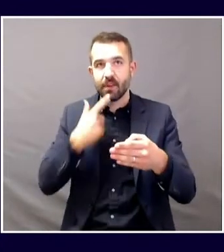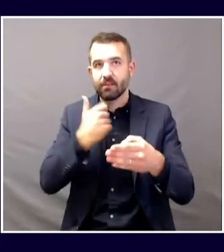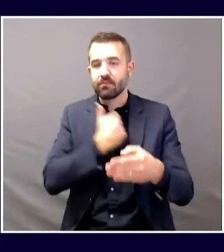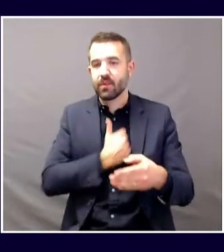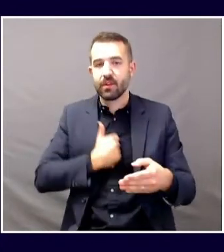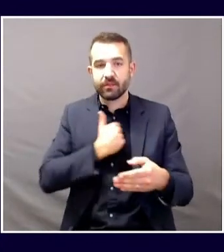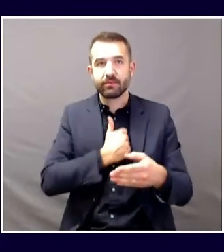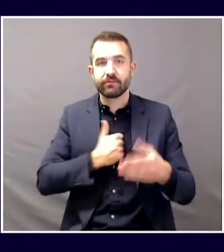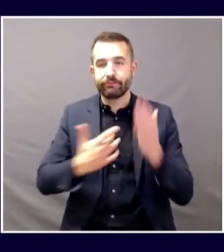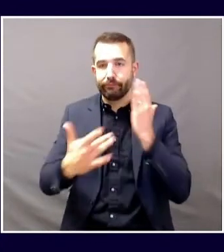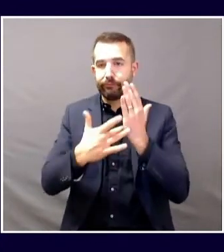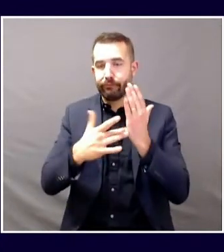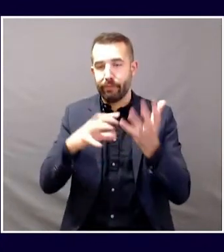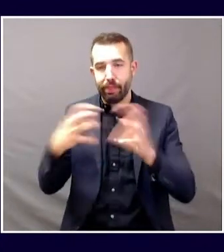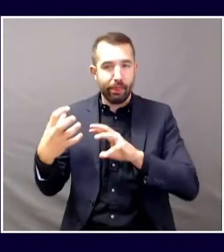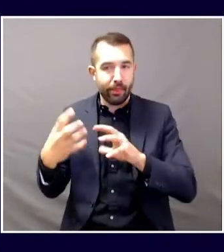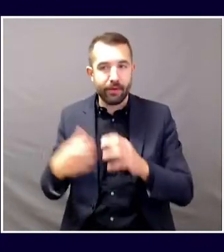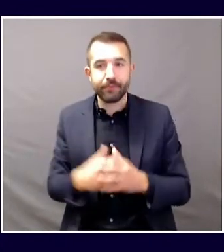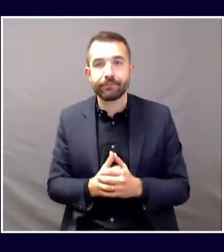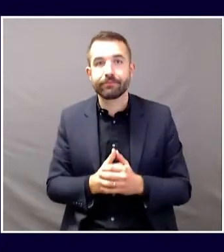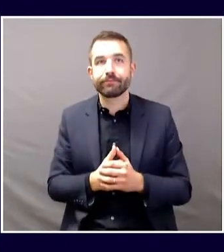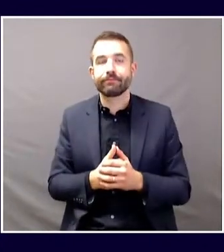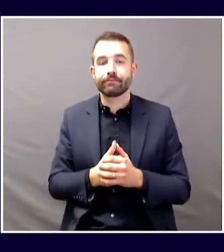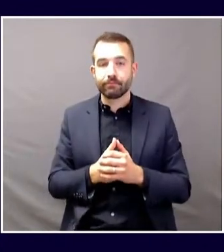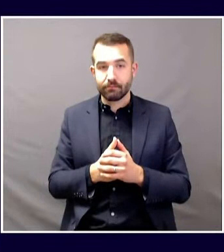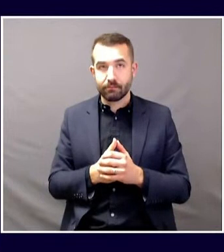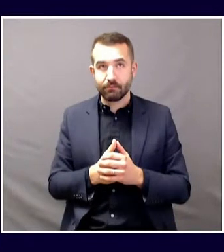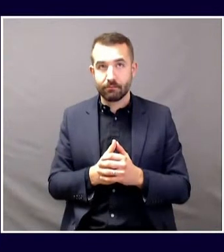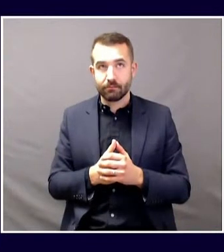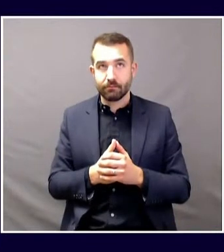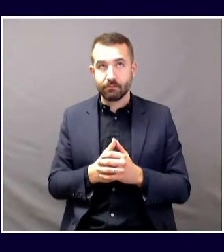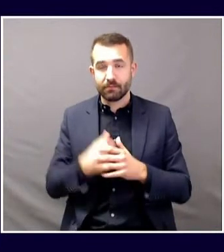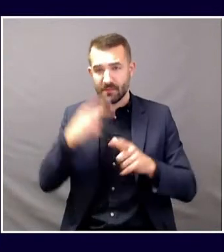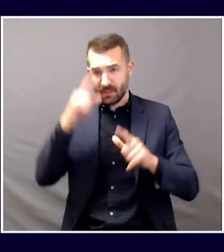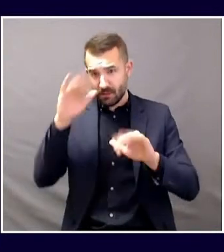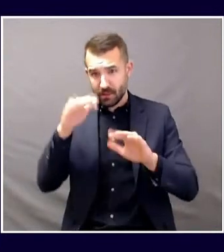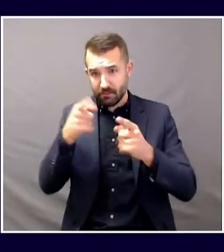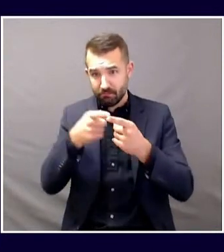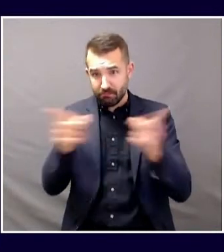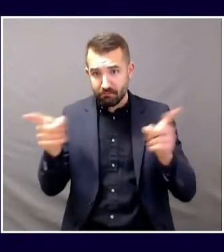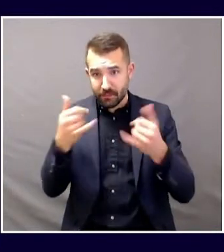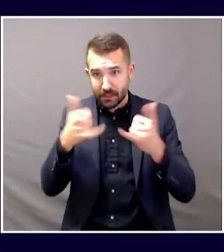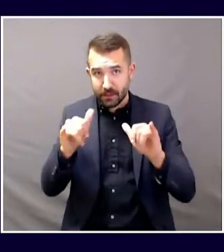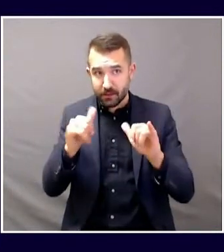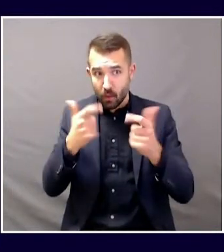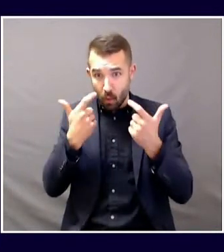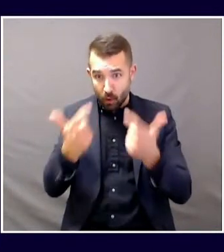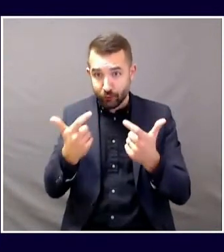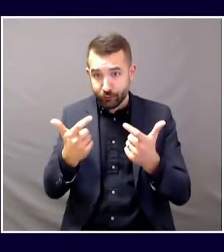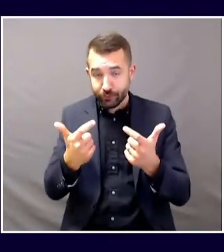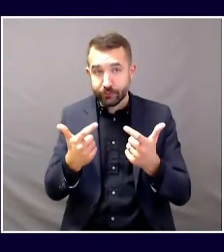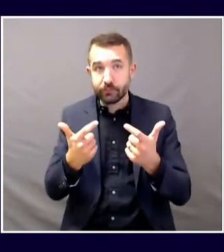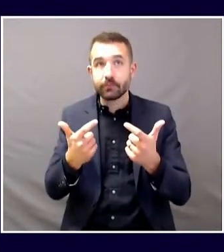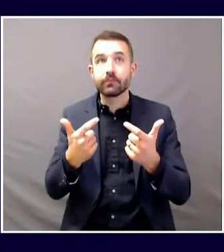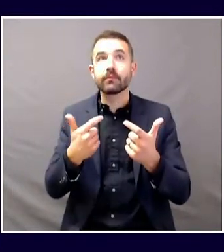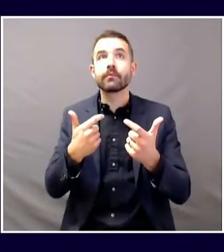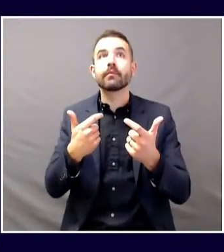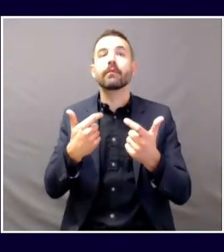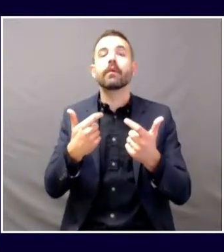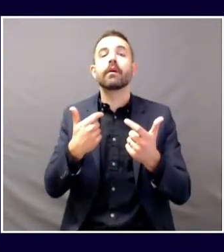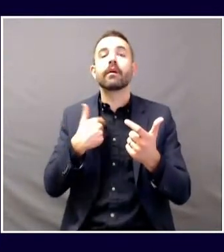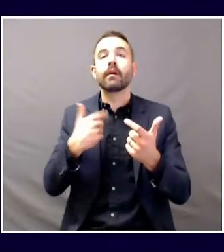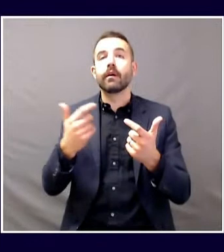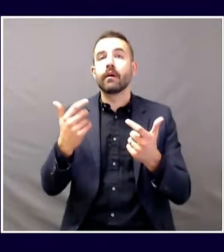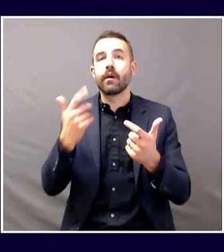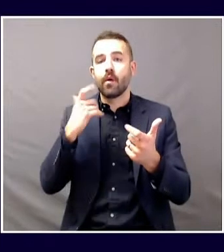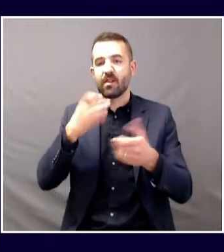a technical glitch, but I hope everyone is still with me. I want to end by talking about where we started a